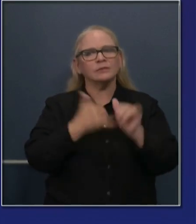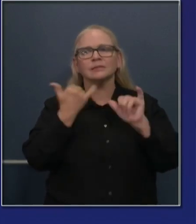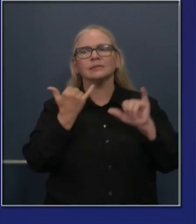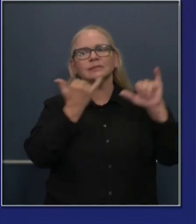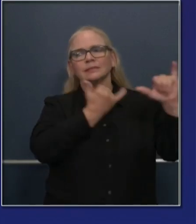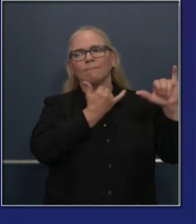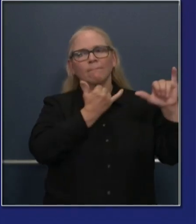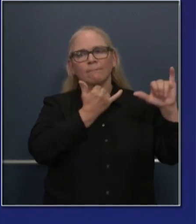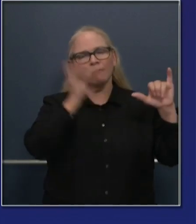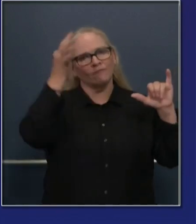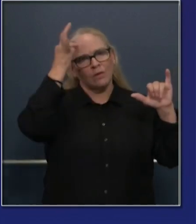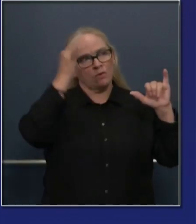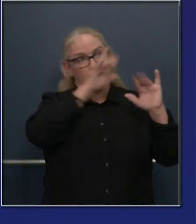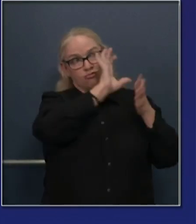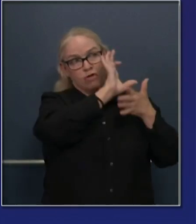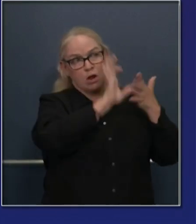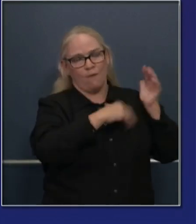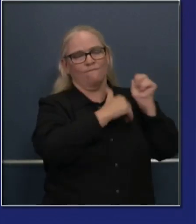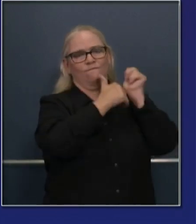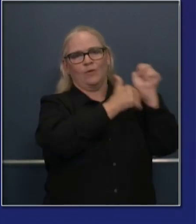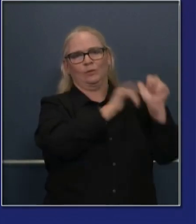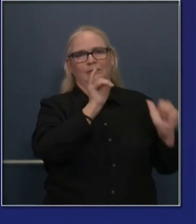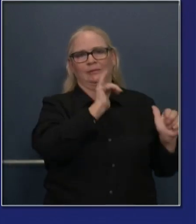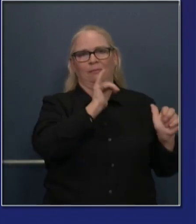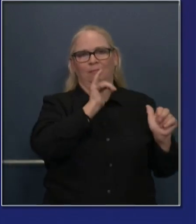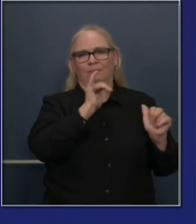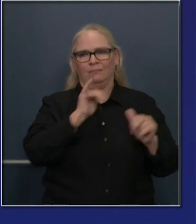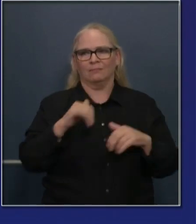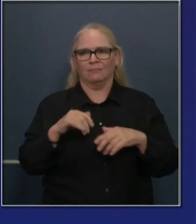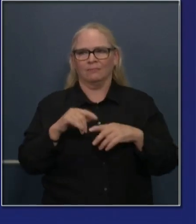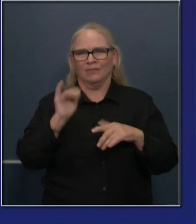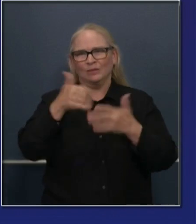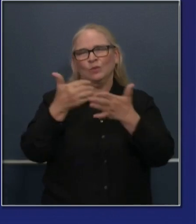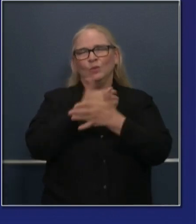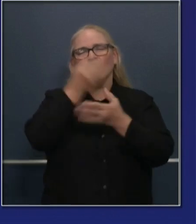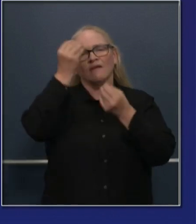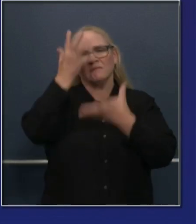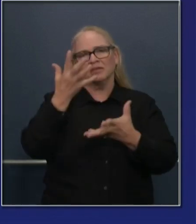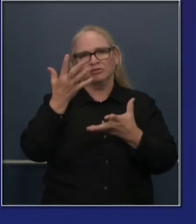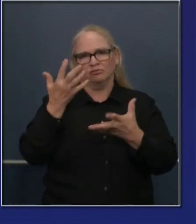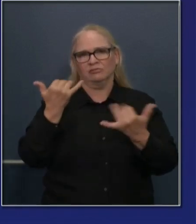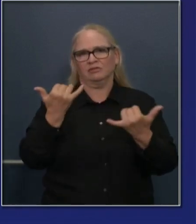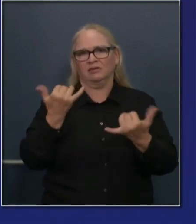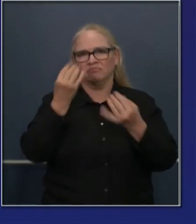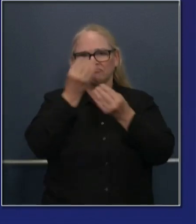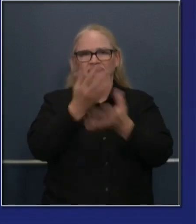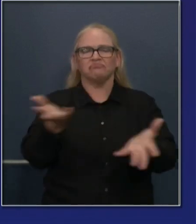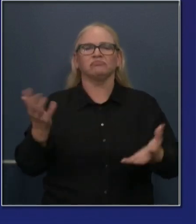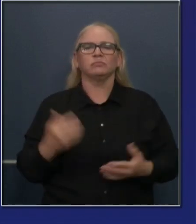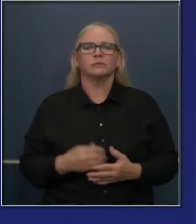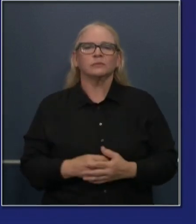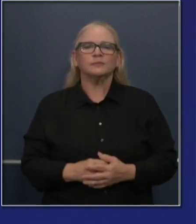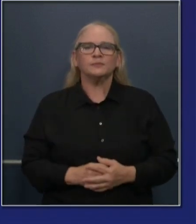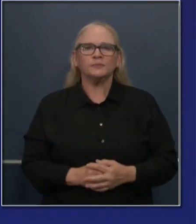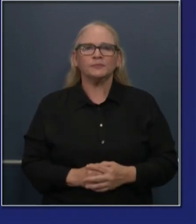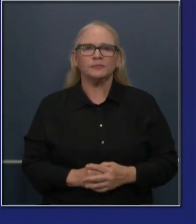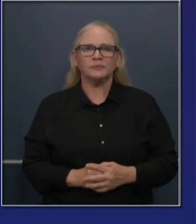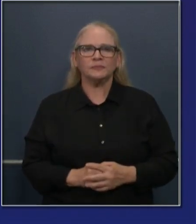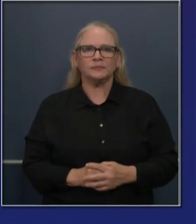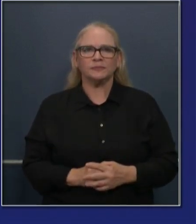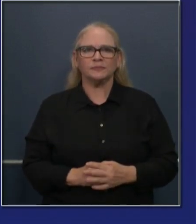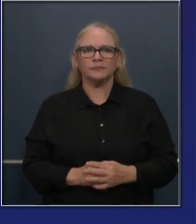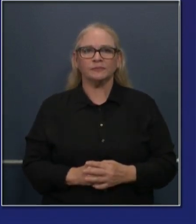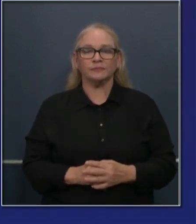and the 23% represents that update as it relates to that critical care capacity. Here's the update. It relates to our critical